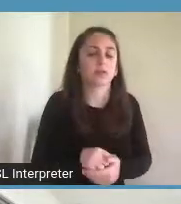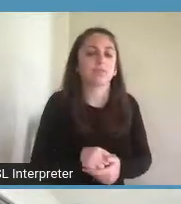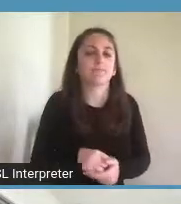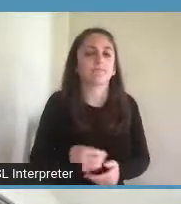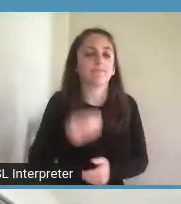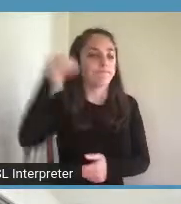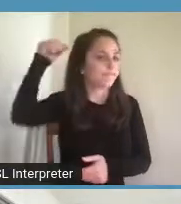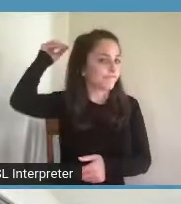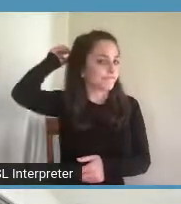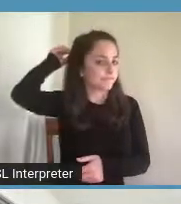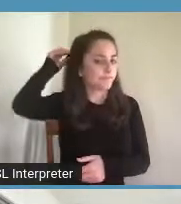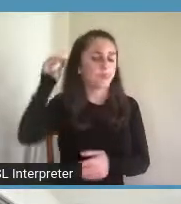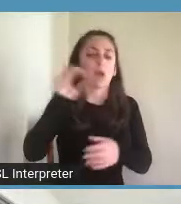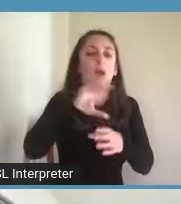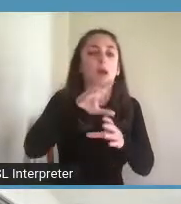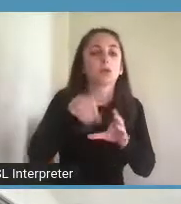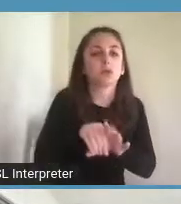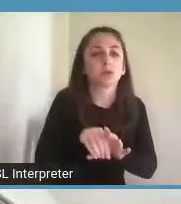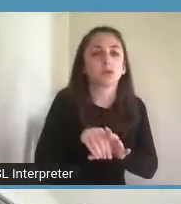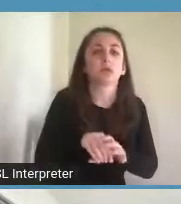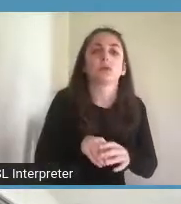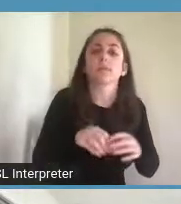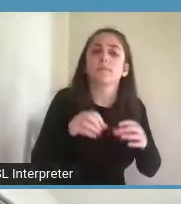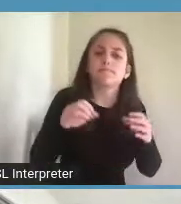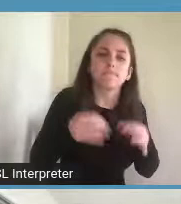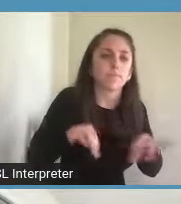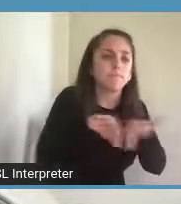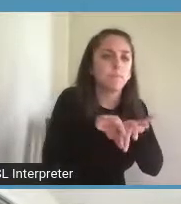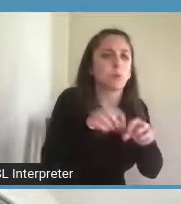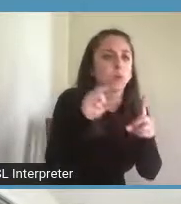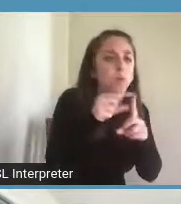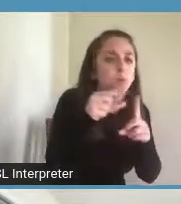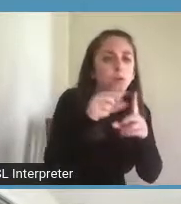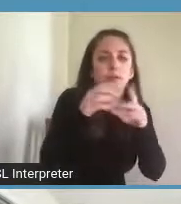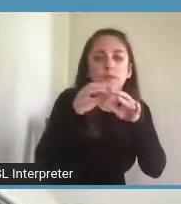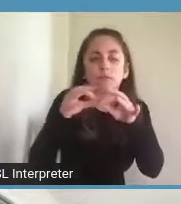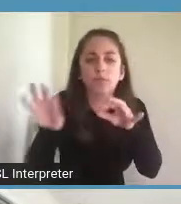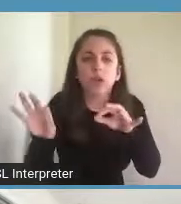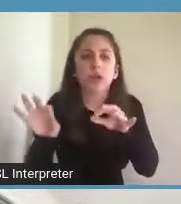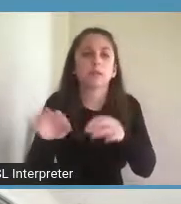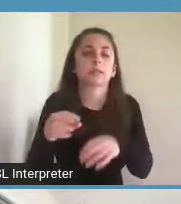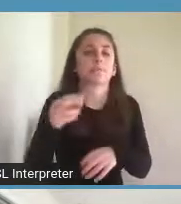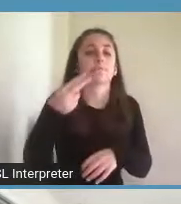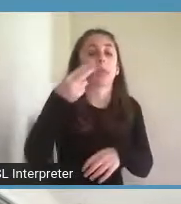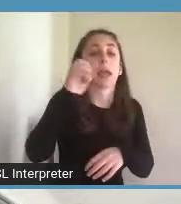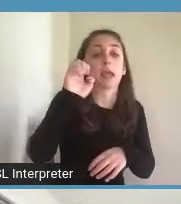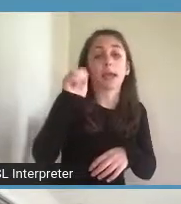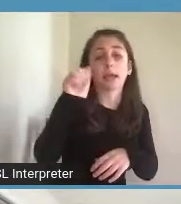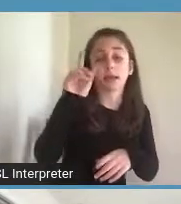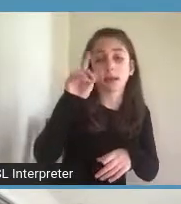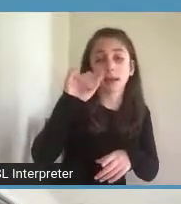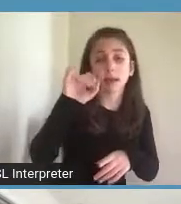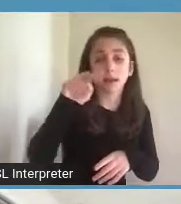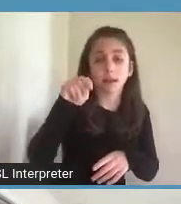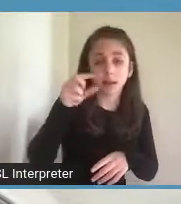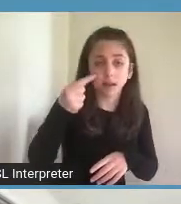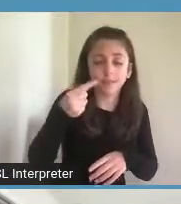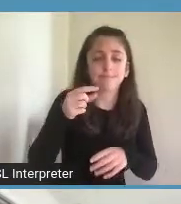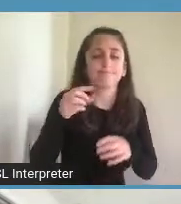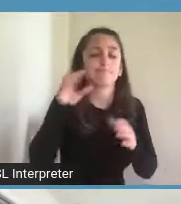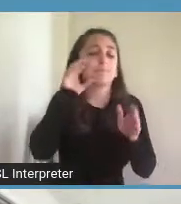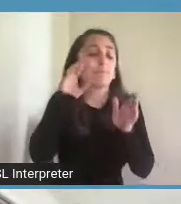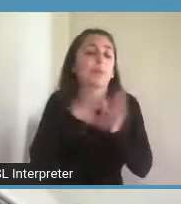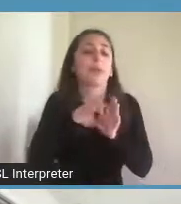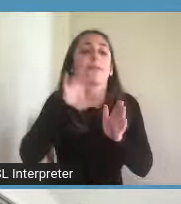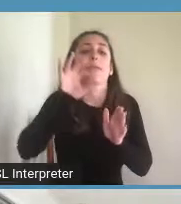include those keywords or phrases in the URL, in the title, in the headings, and even in the image file names on that page. Those are all things that